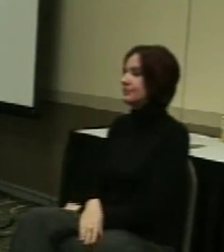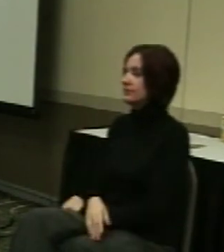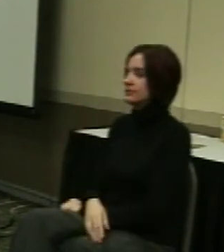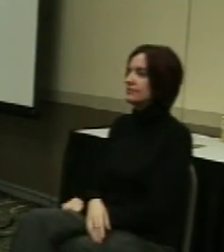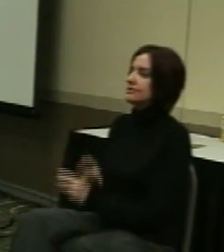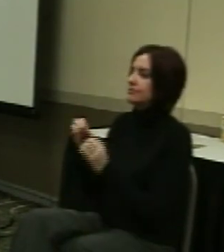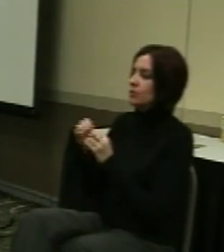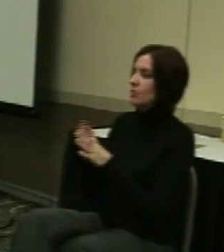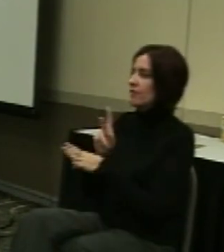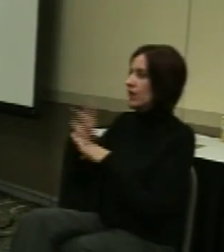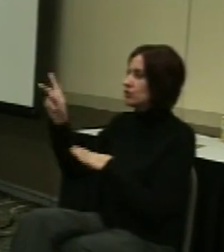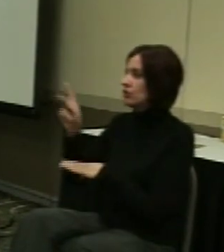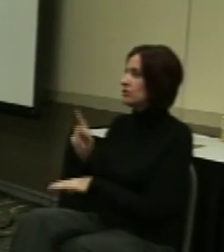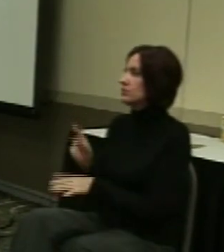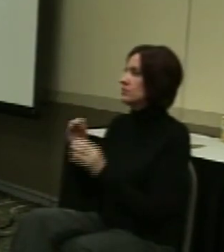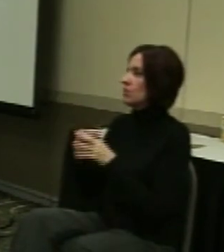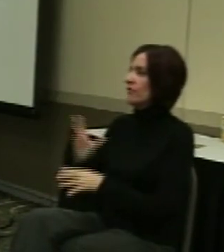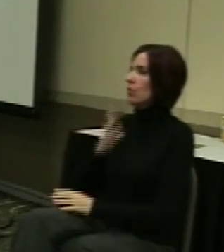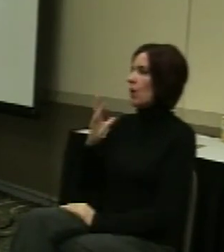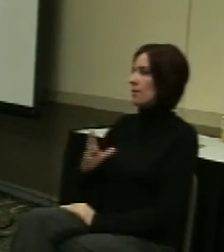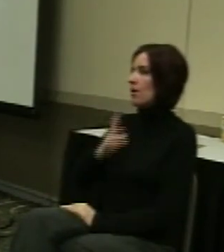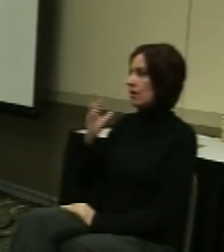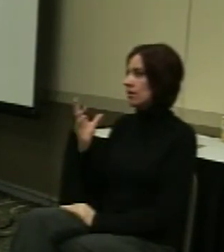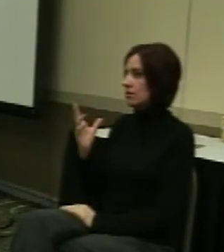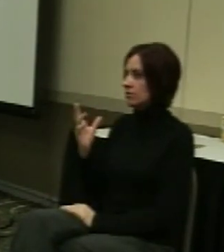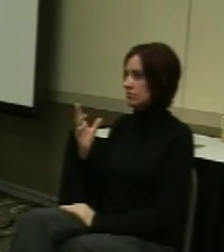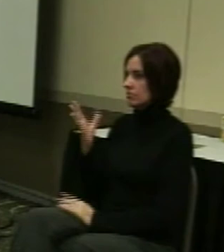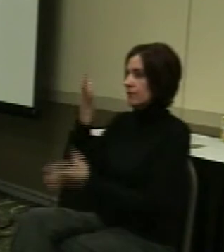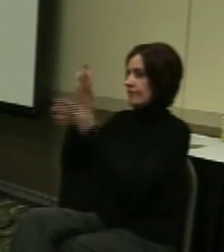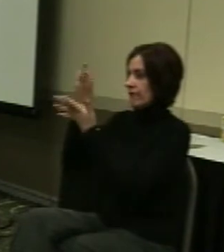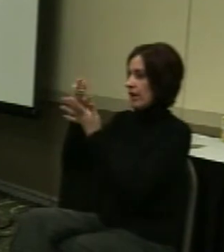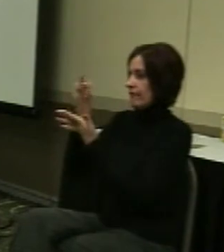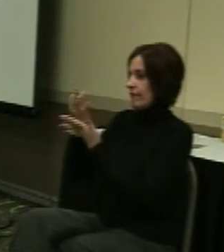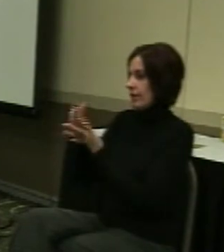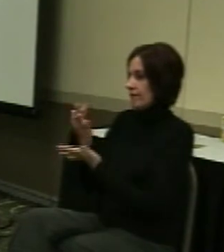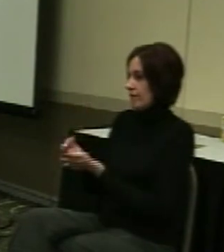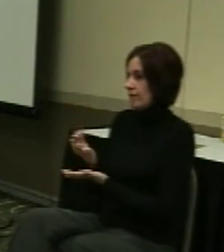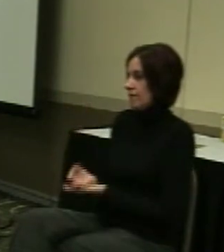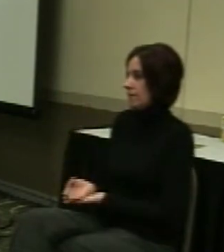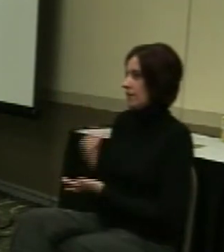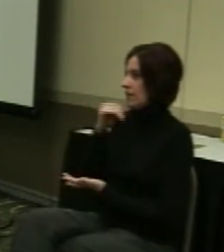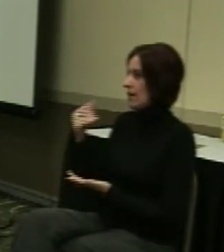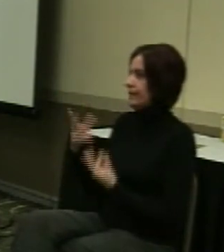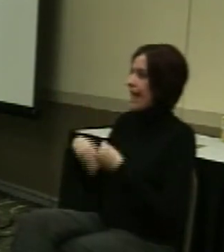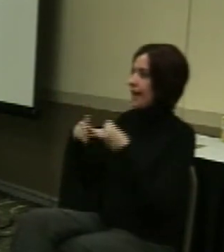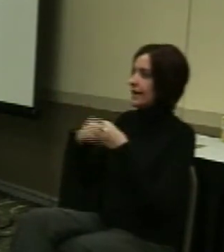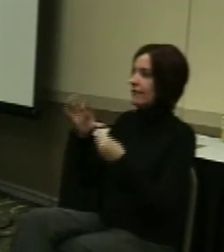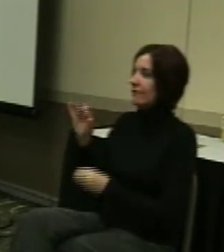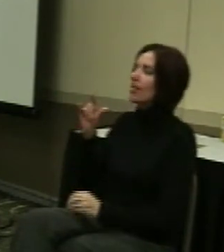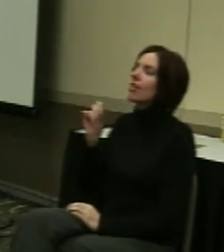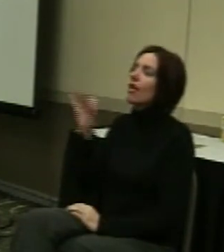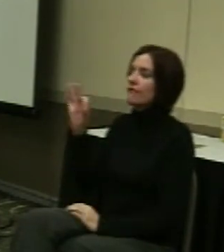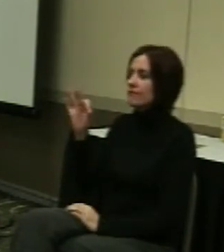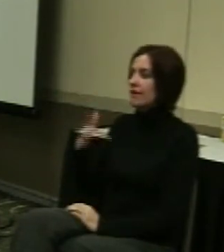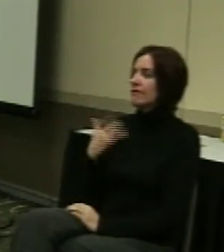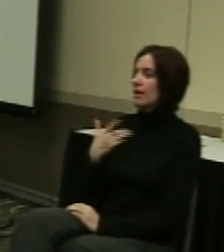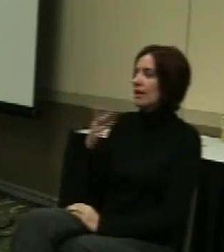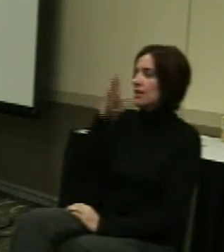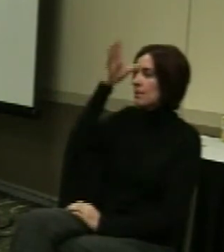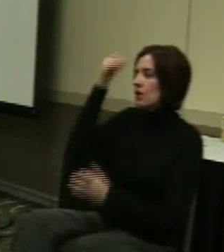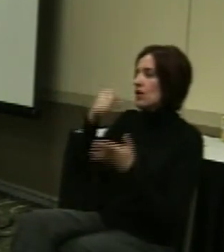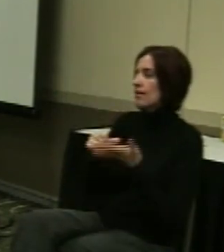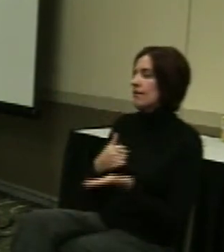professional, more formal, stating the facts, not adding that fluff that I feel like the parent letter has.